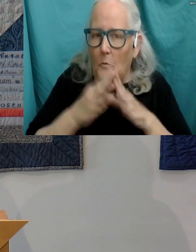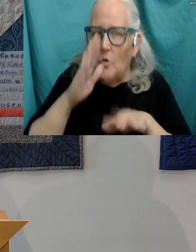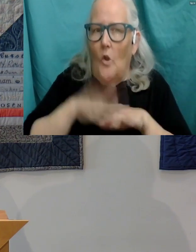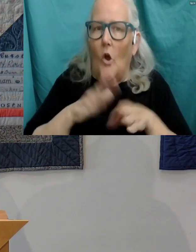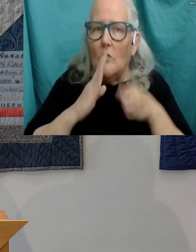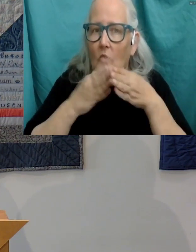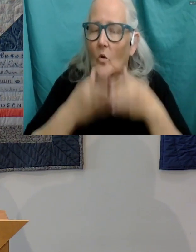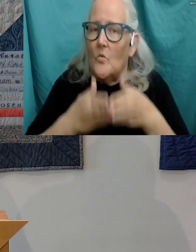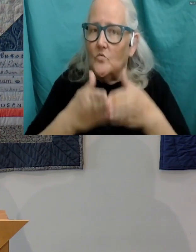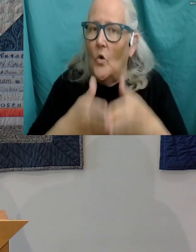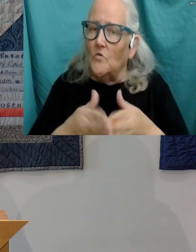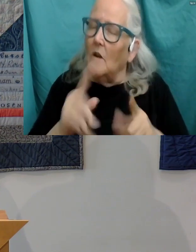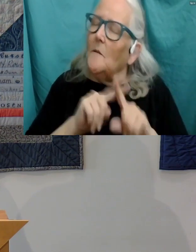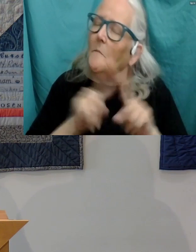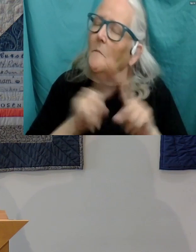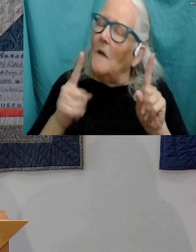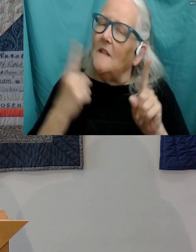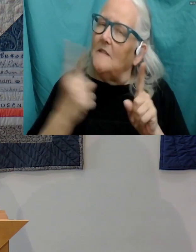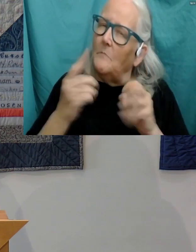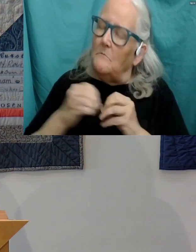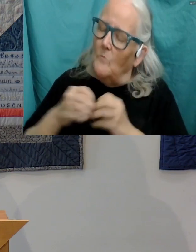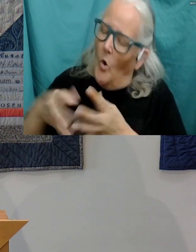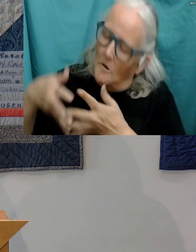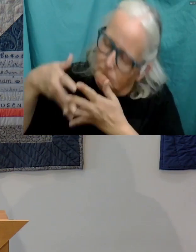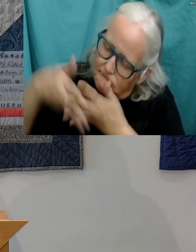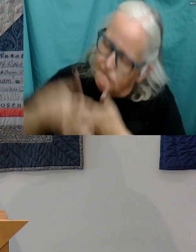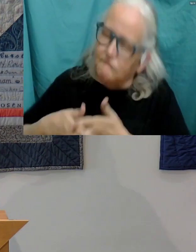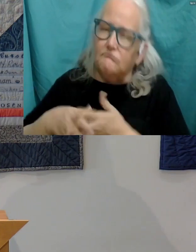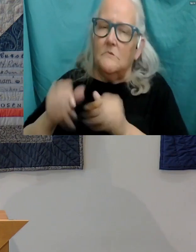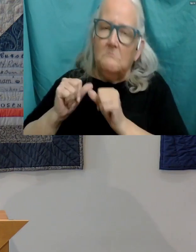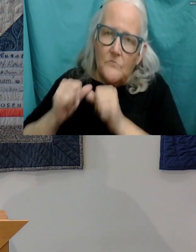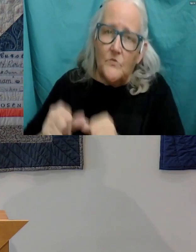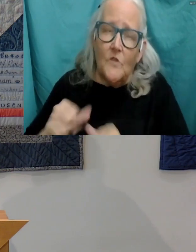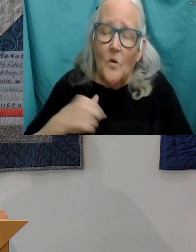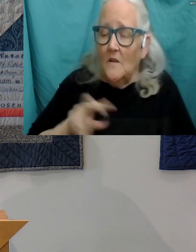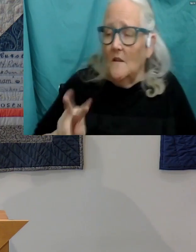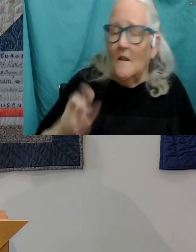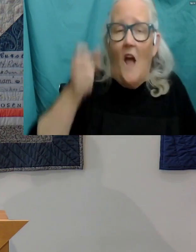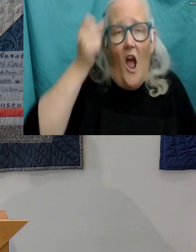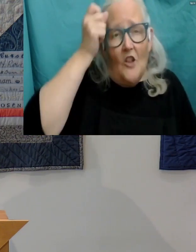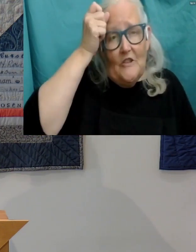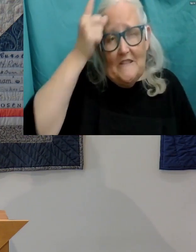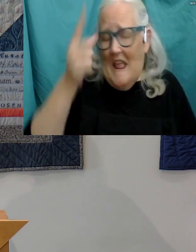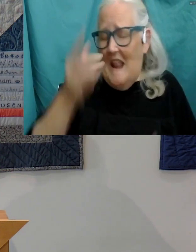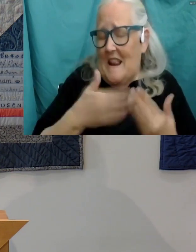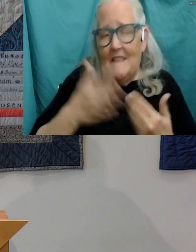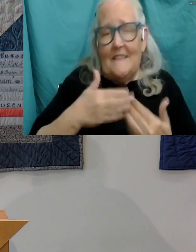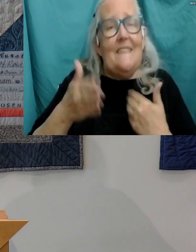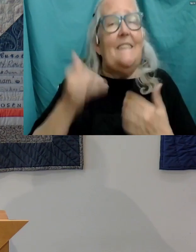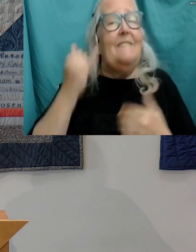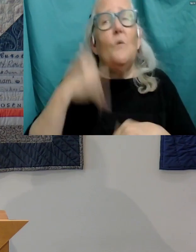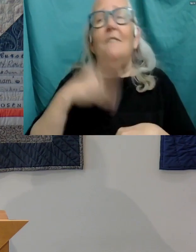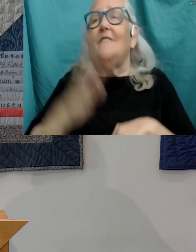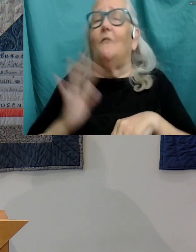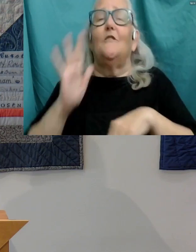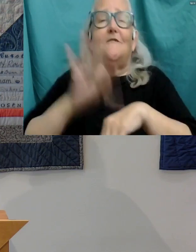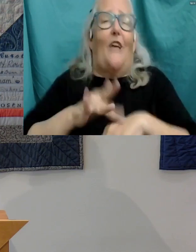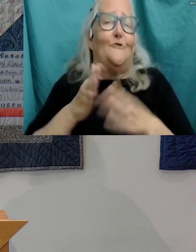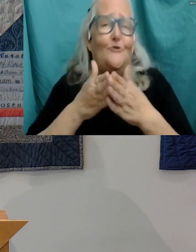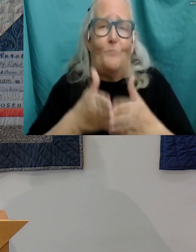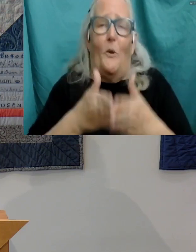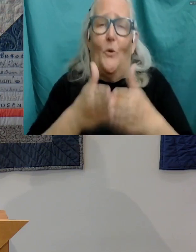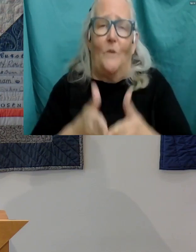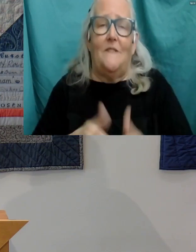lasting, something we can understand even if we've never set foot on a sailing vessel. It's a vision of a paradise on